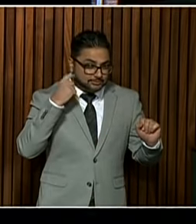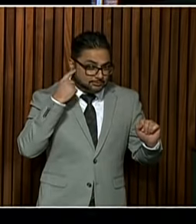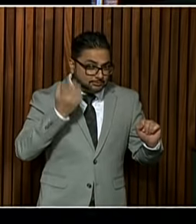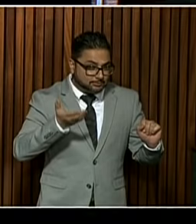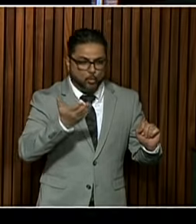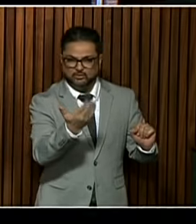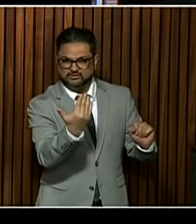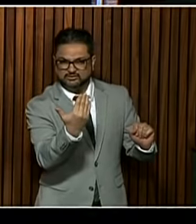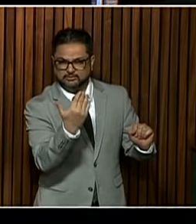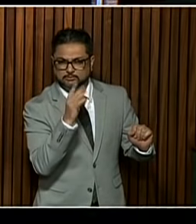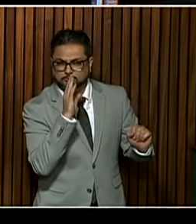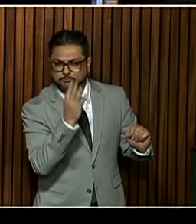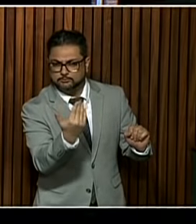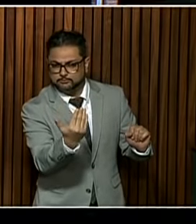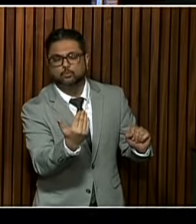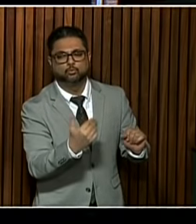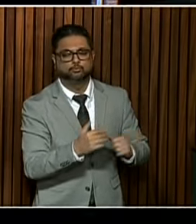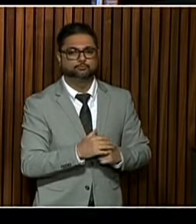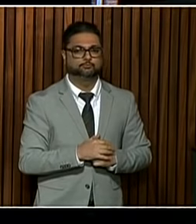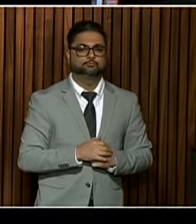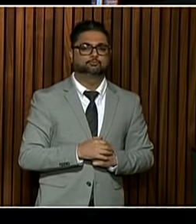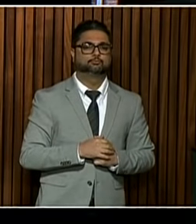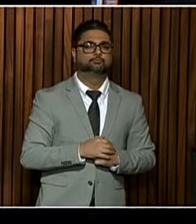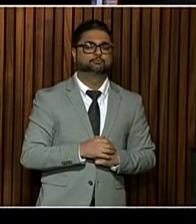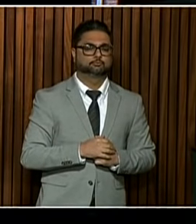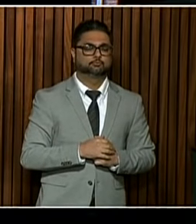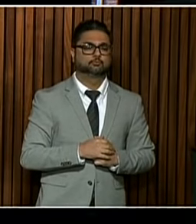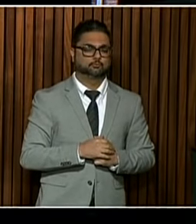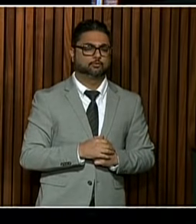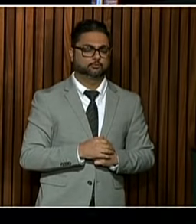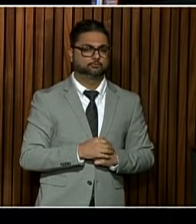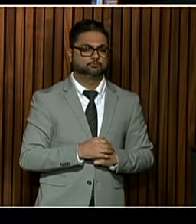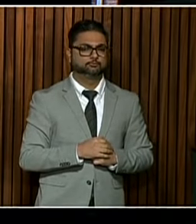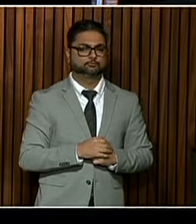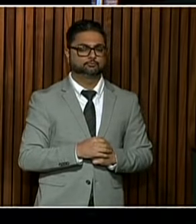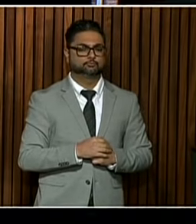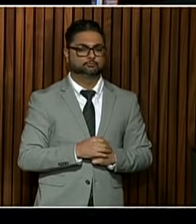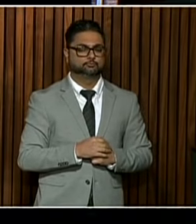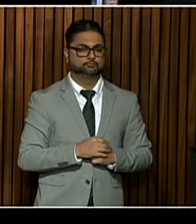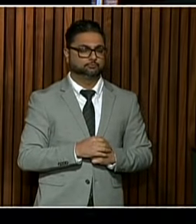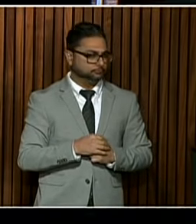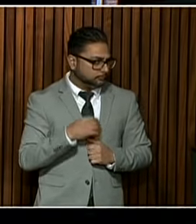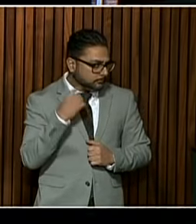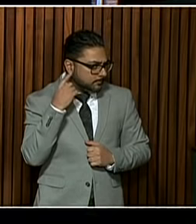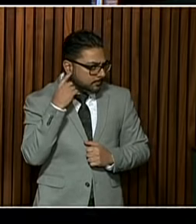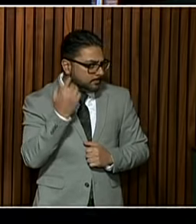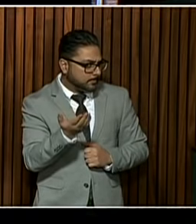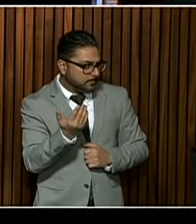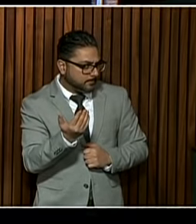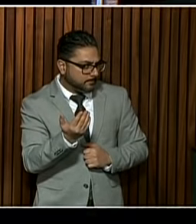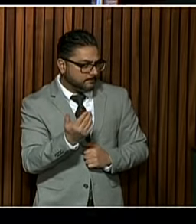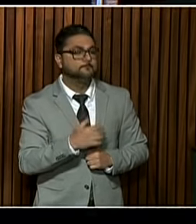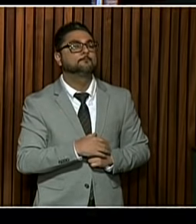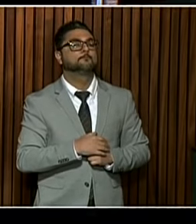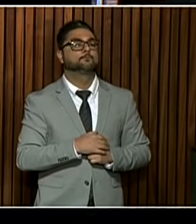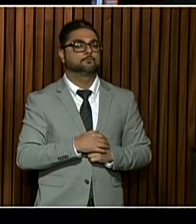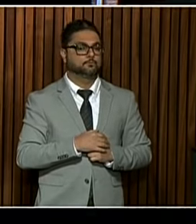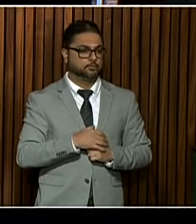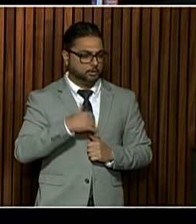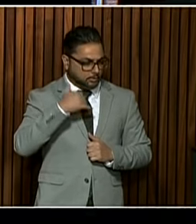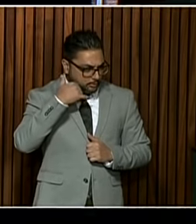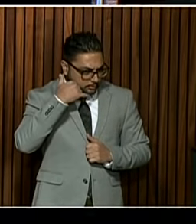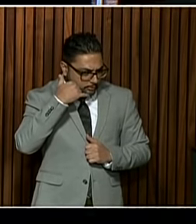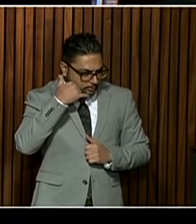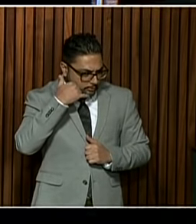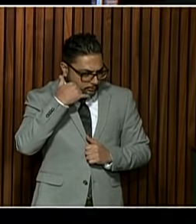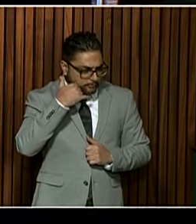Can you hear me okay? Yes, we can. Thank you. Okay, I'm as close to the phone as I can be here. I wanted to ask about